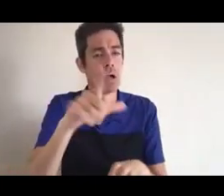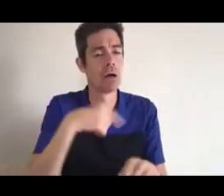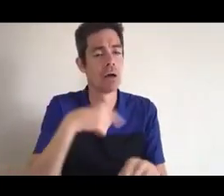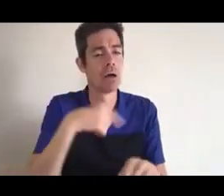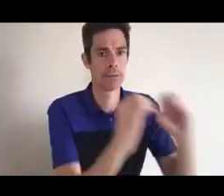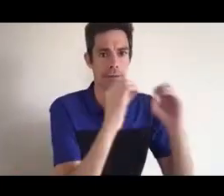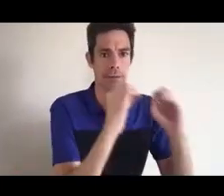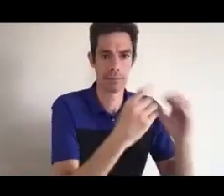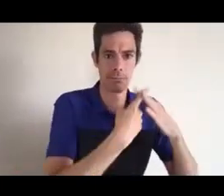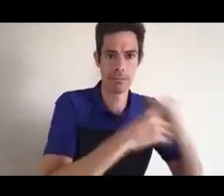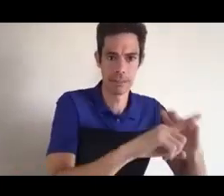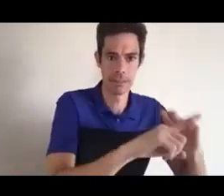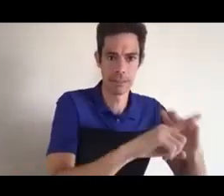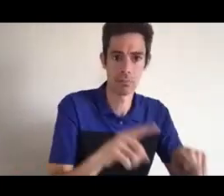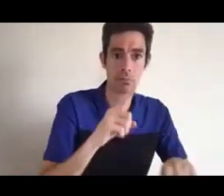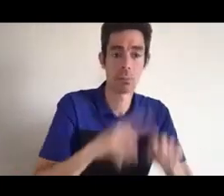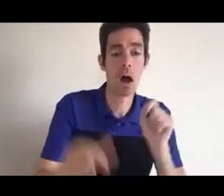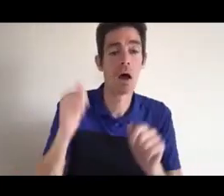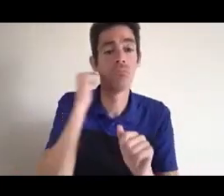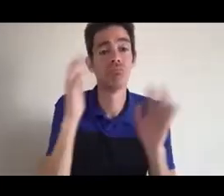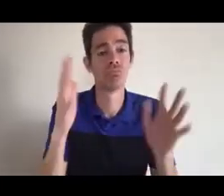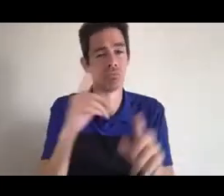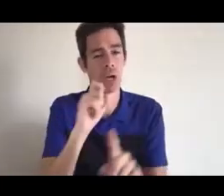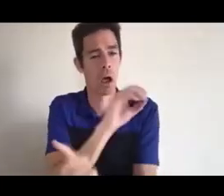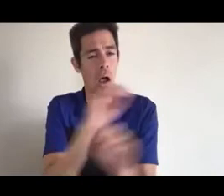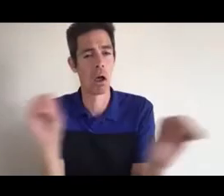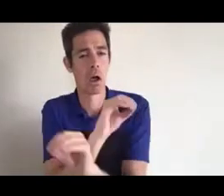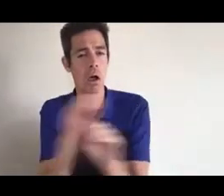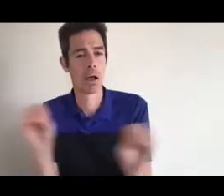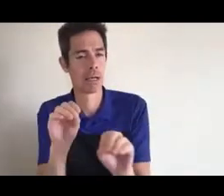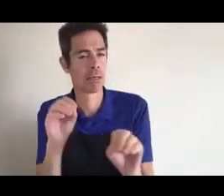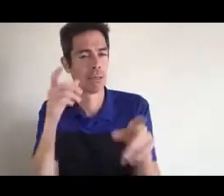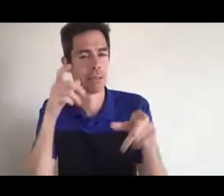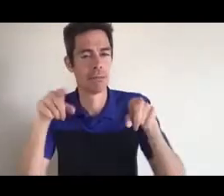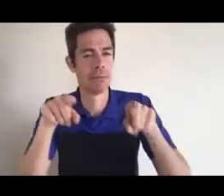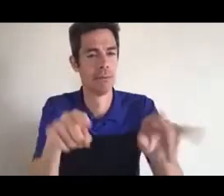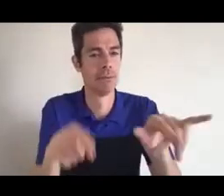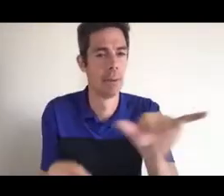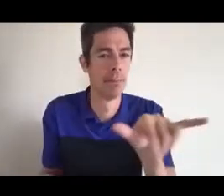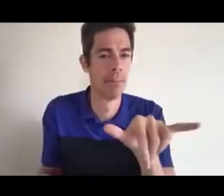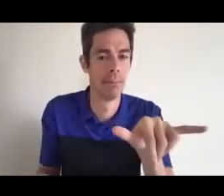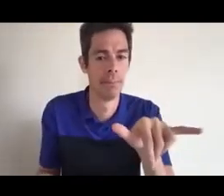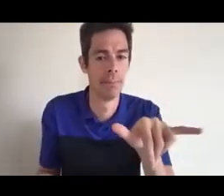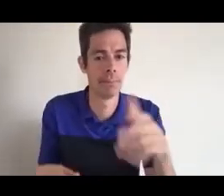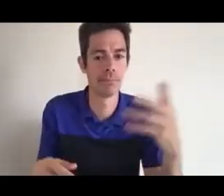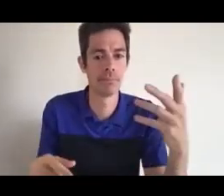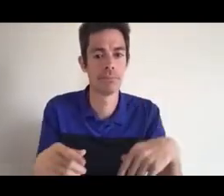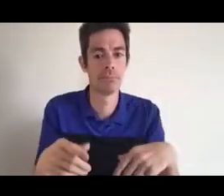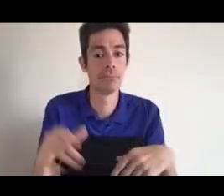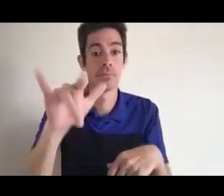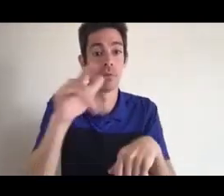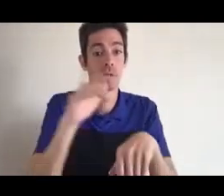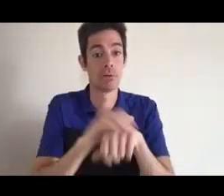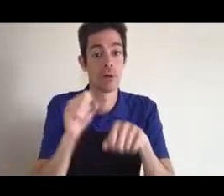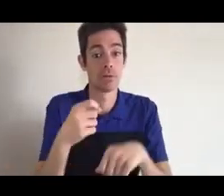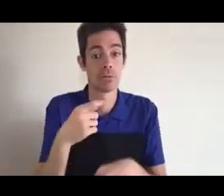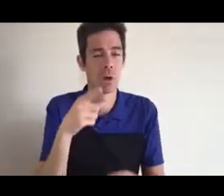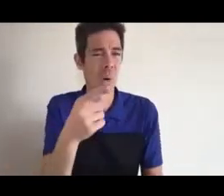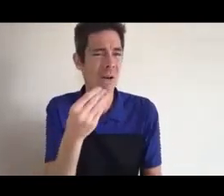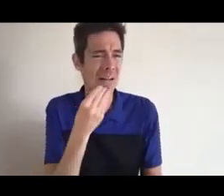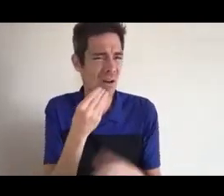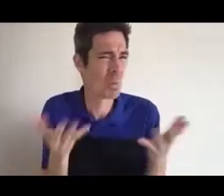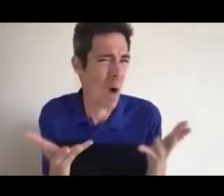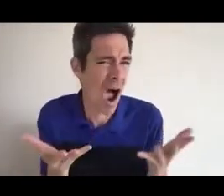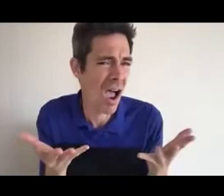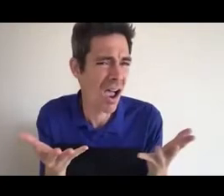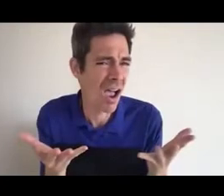at the beginning, at the end of a sentence. So in ASL, I teach it that it goes in the beginning, but you can switch it around the same way that